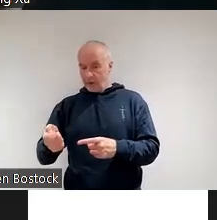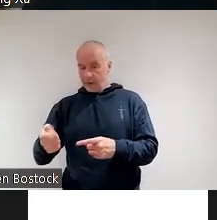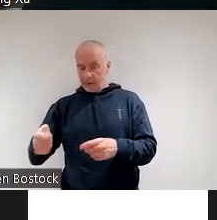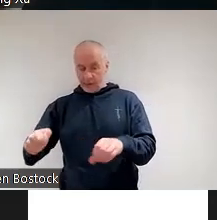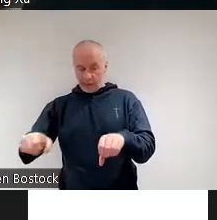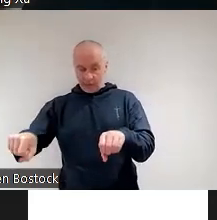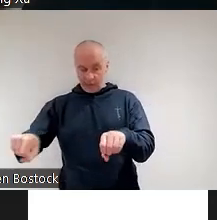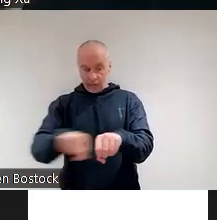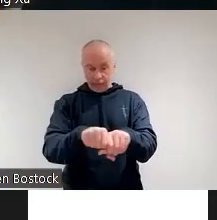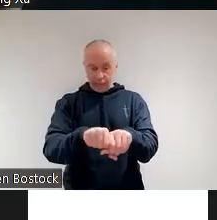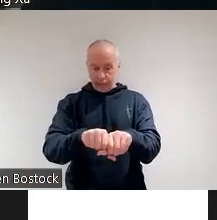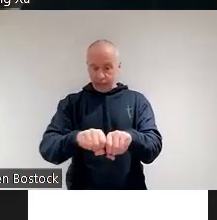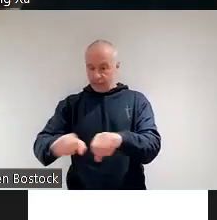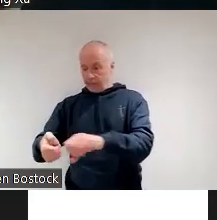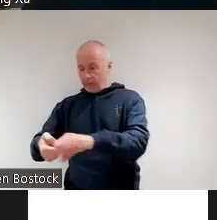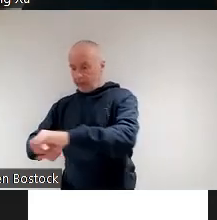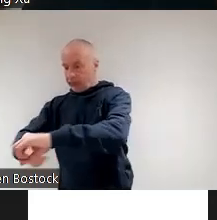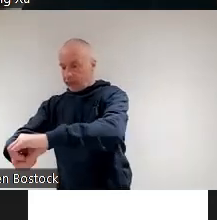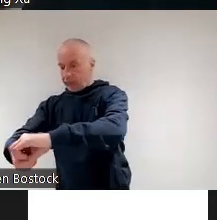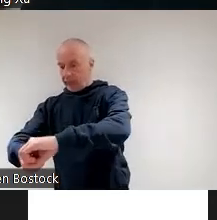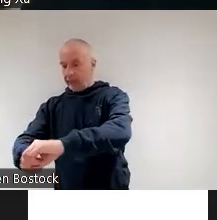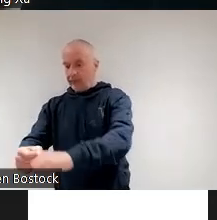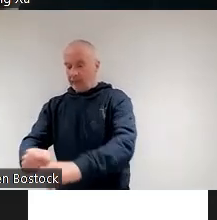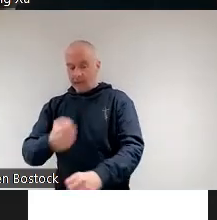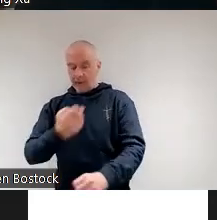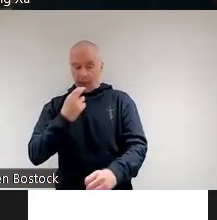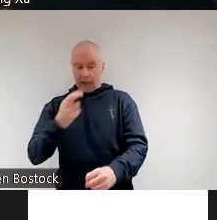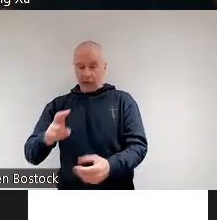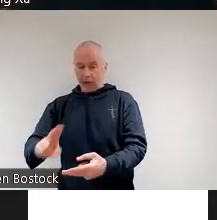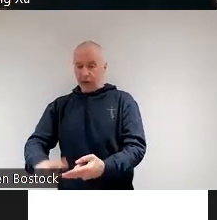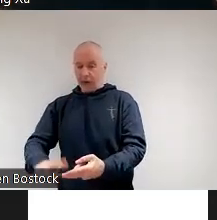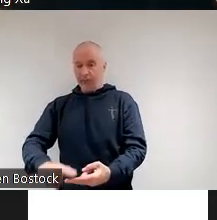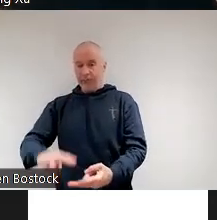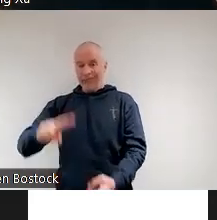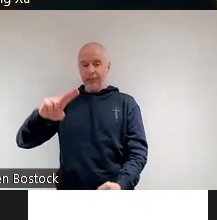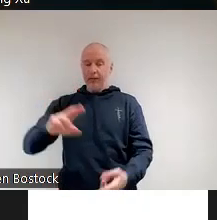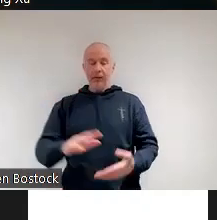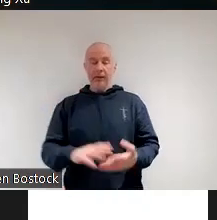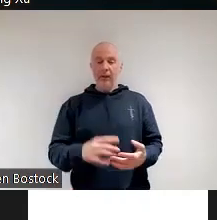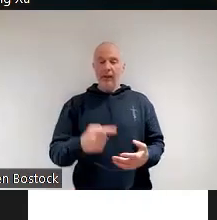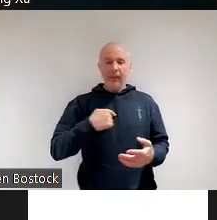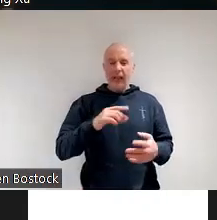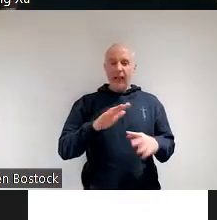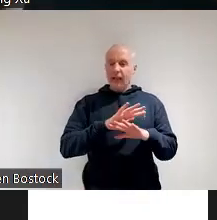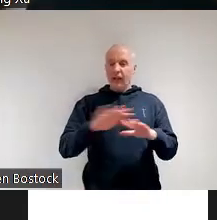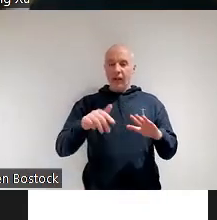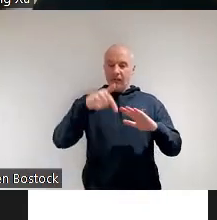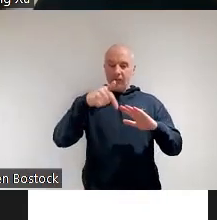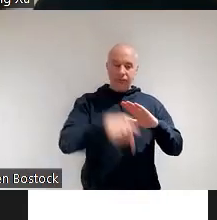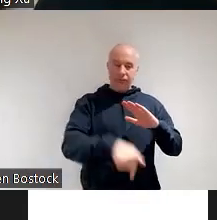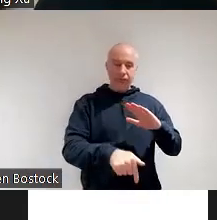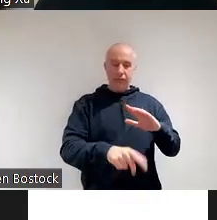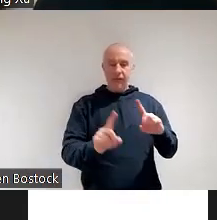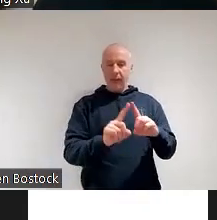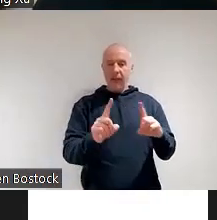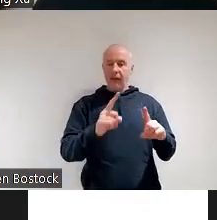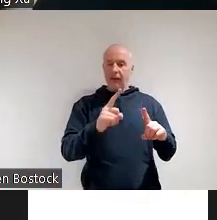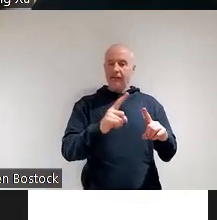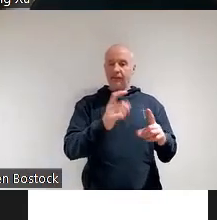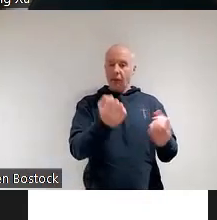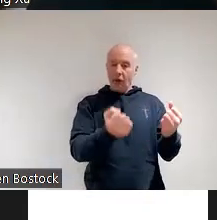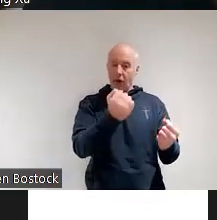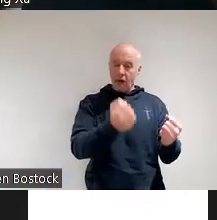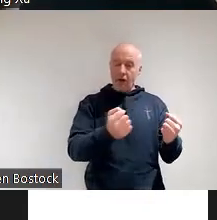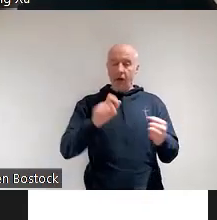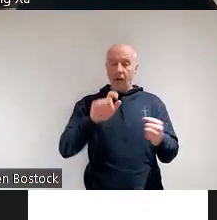basically, as I mentioned, I'm not going to deep dive into anything on the electrical vehicle, but I will focus